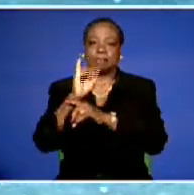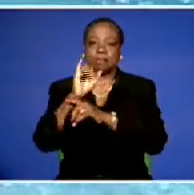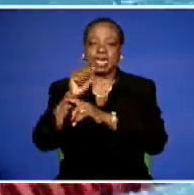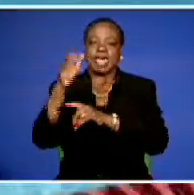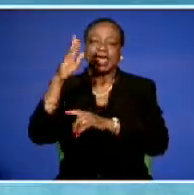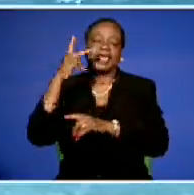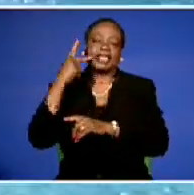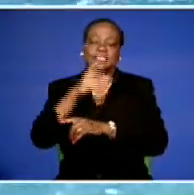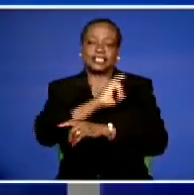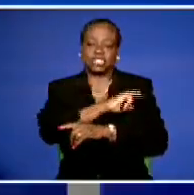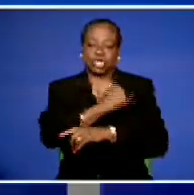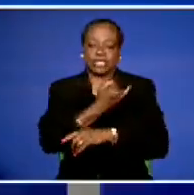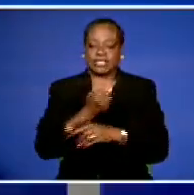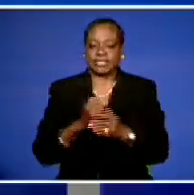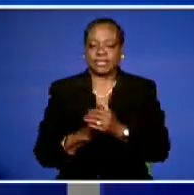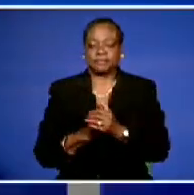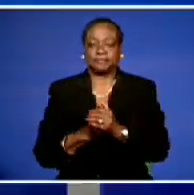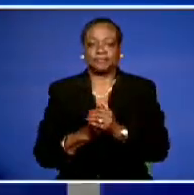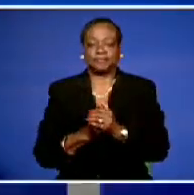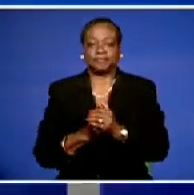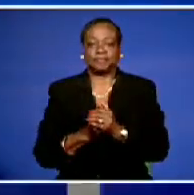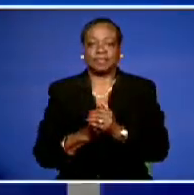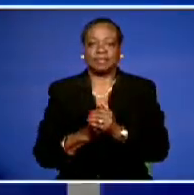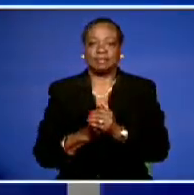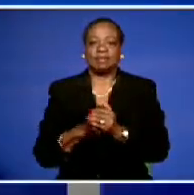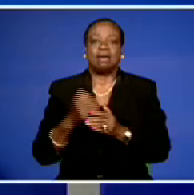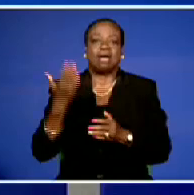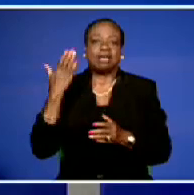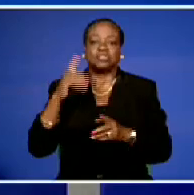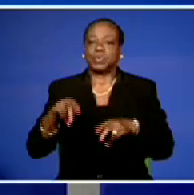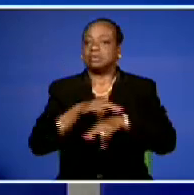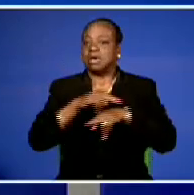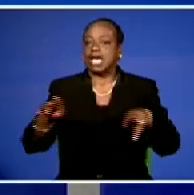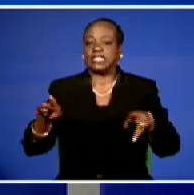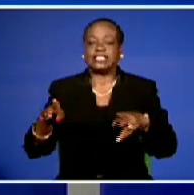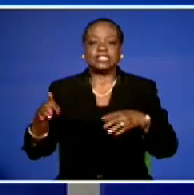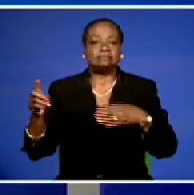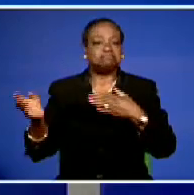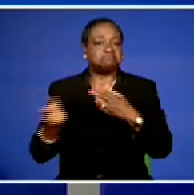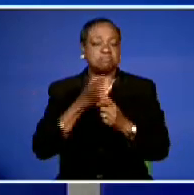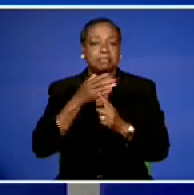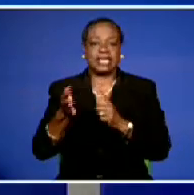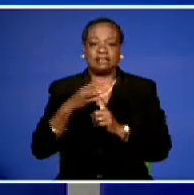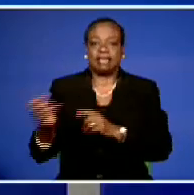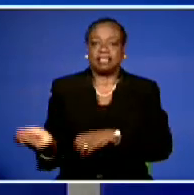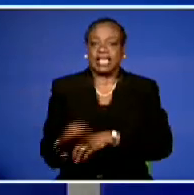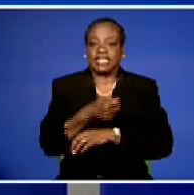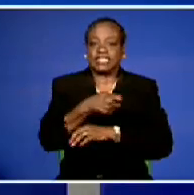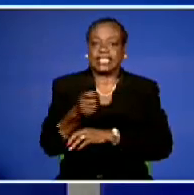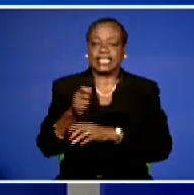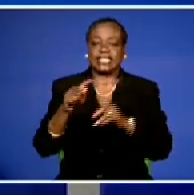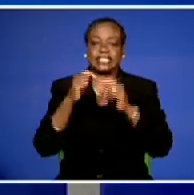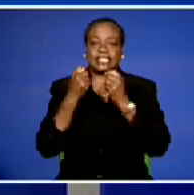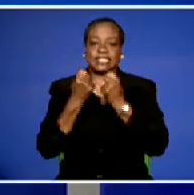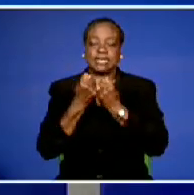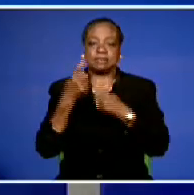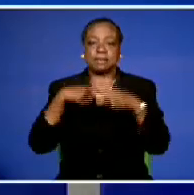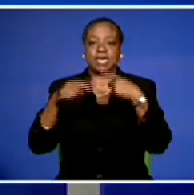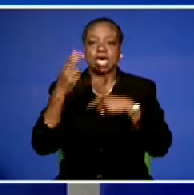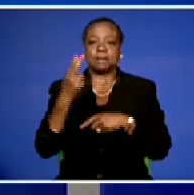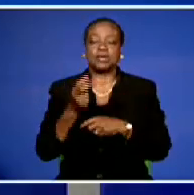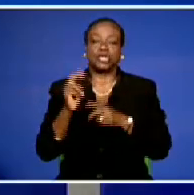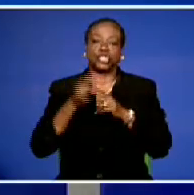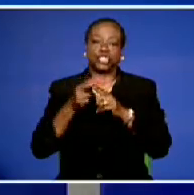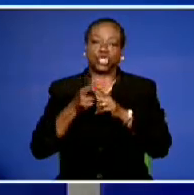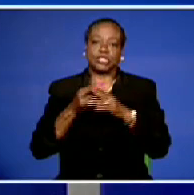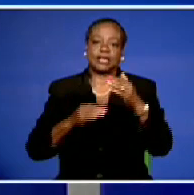ZNS Total Sports. After going undefeated in pool play, our Ladies Fed Cup tennis team coming up just short of advancing to